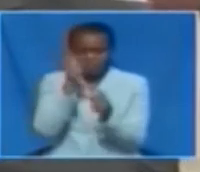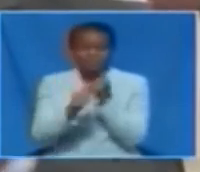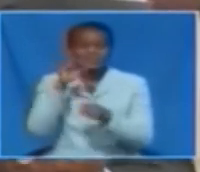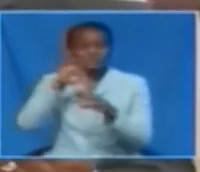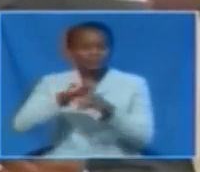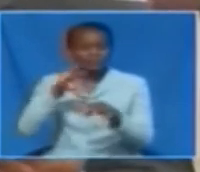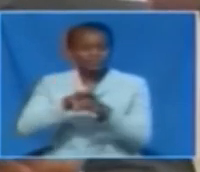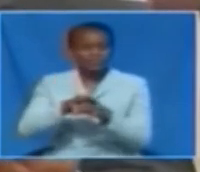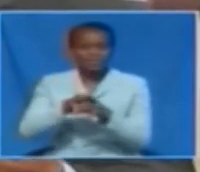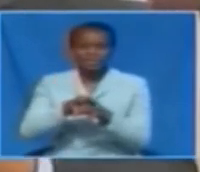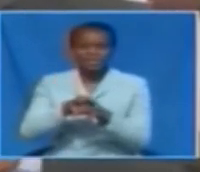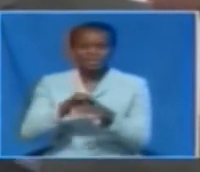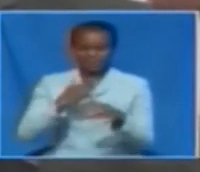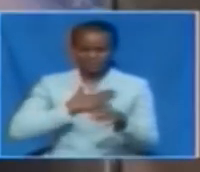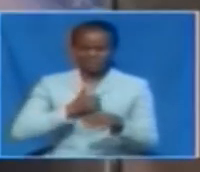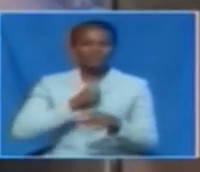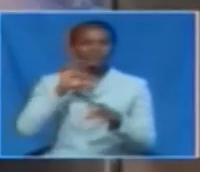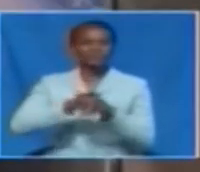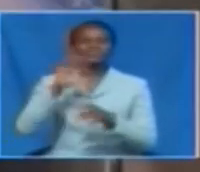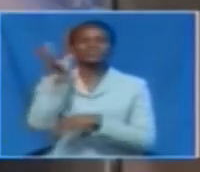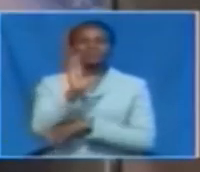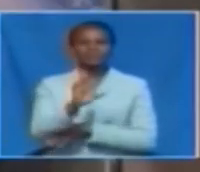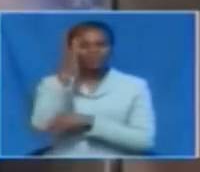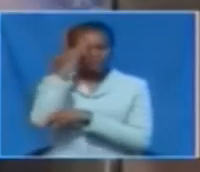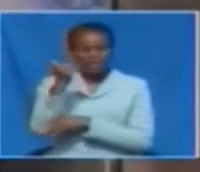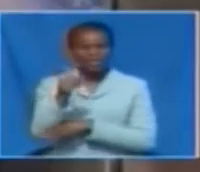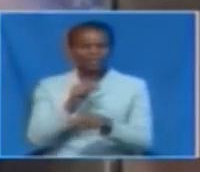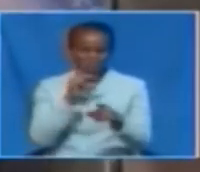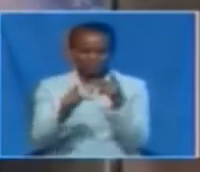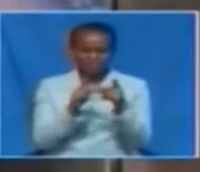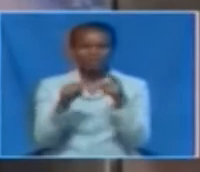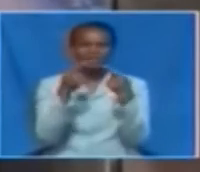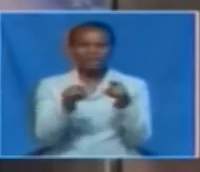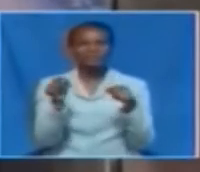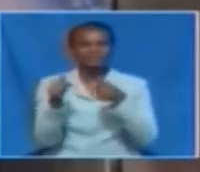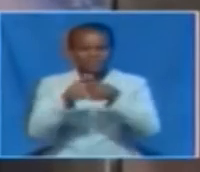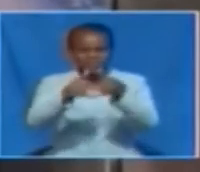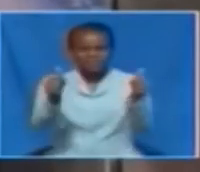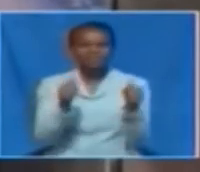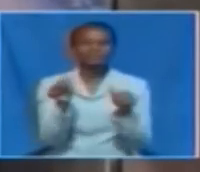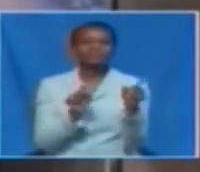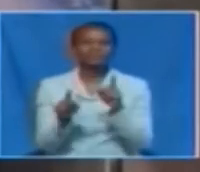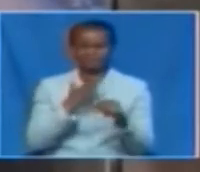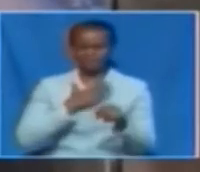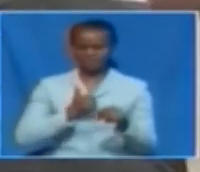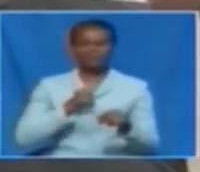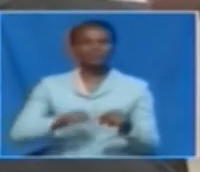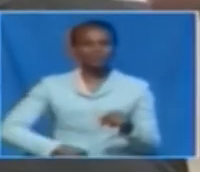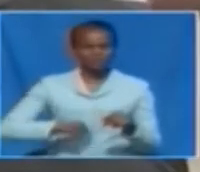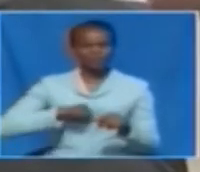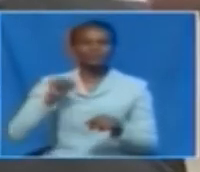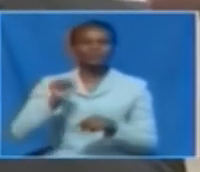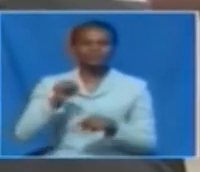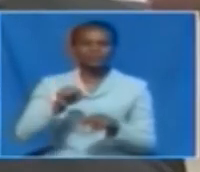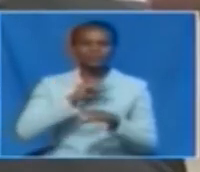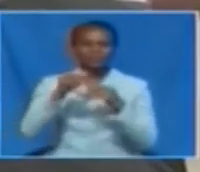supposed to break the tie. So these are processes that take place on their own, and I must say I'm very proud of the fact that